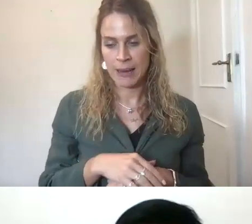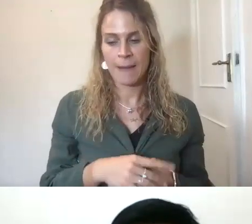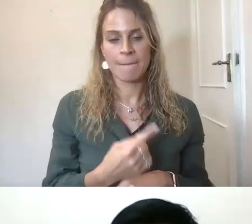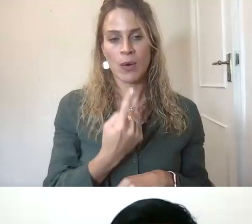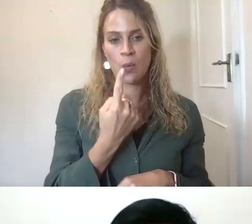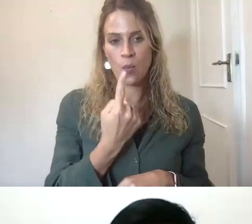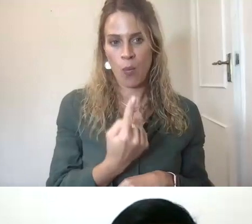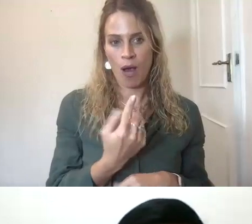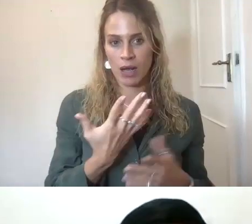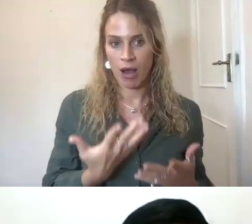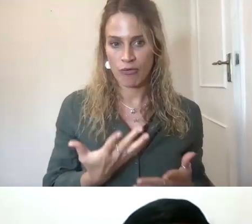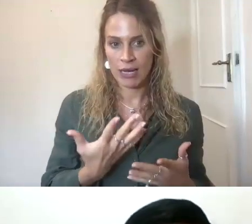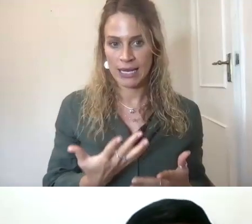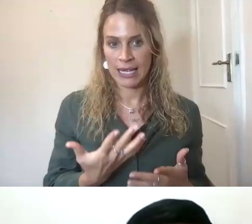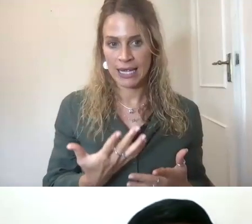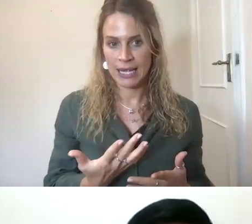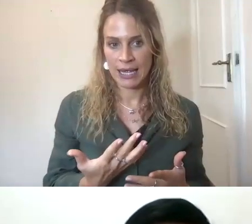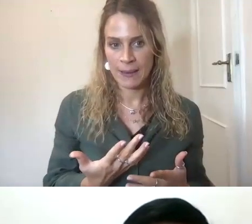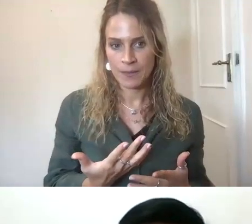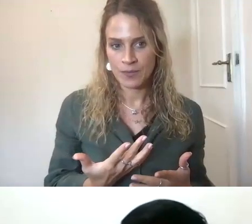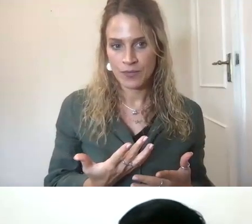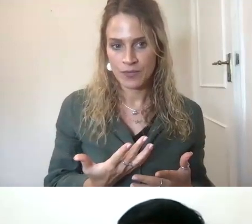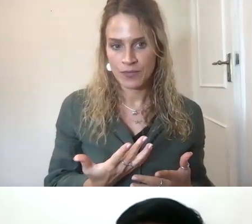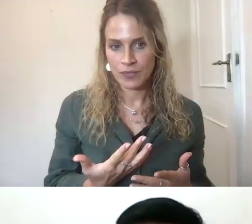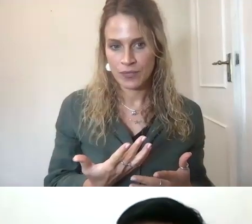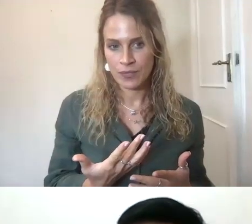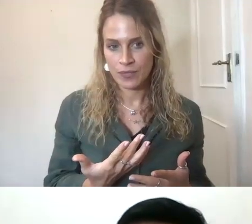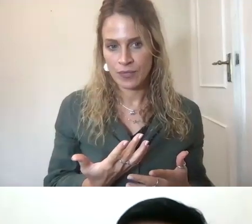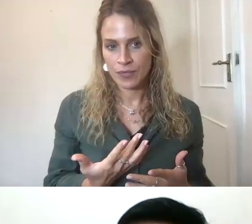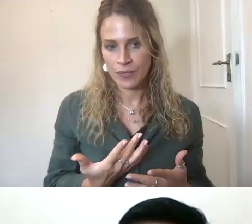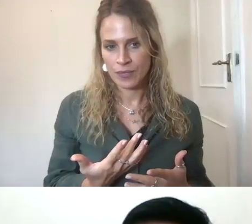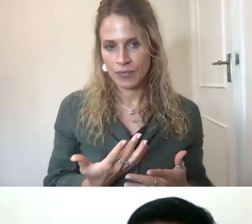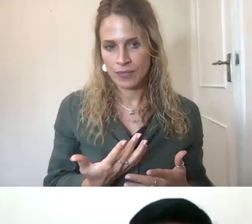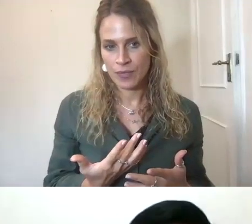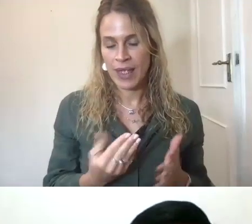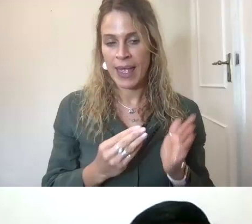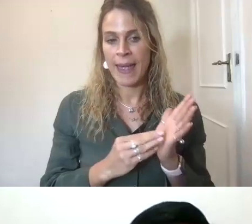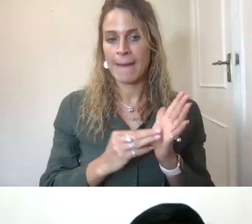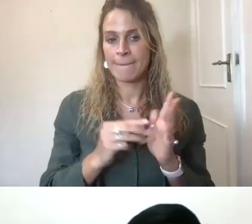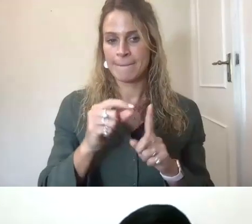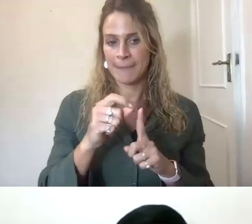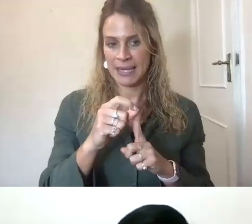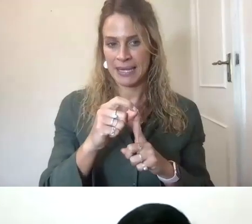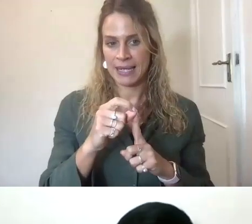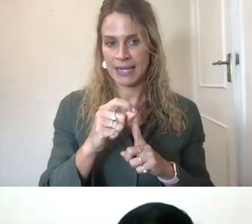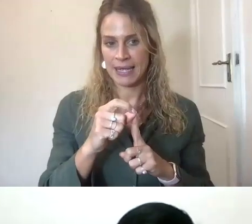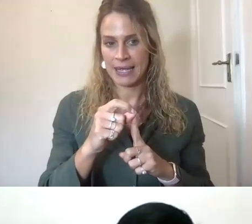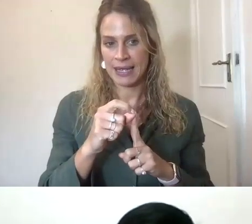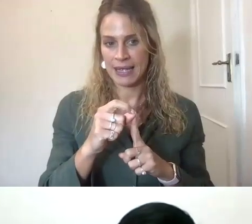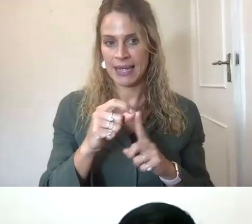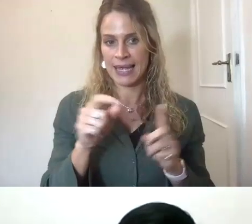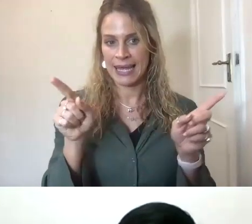Kanimuri Karunanidhi. It's a, she's actually an MP, I mean,